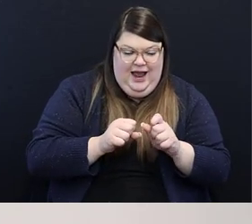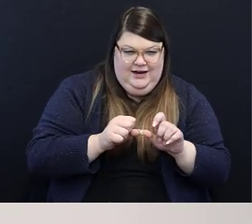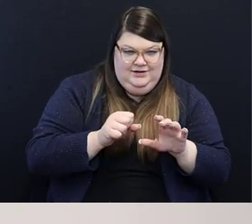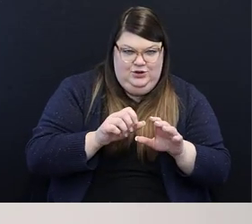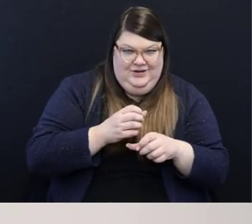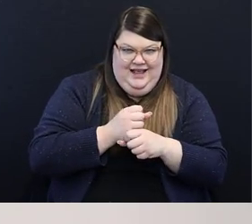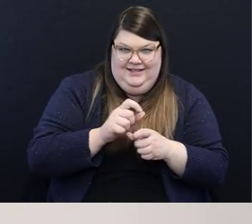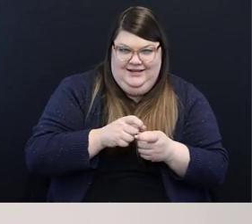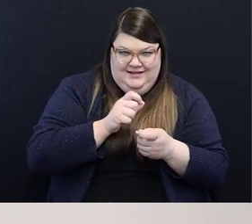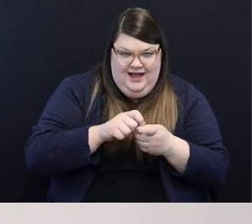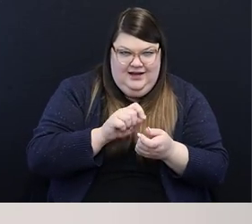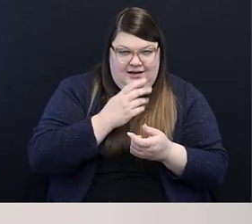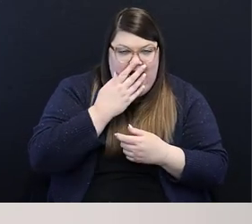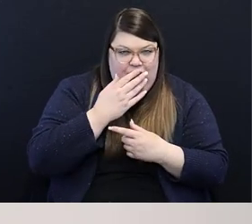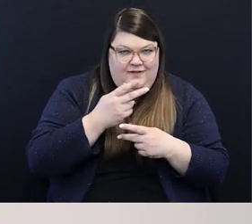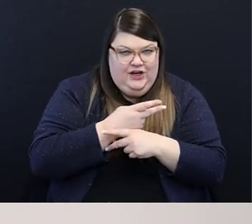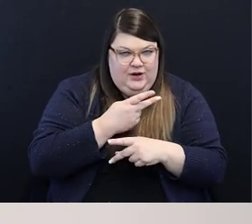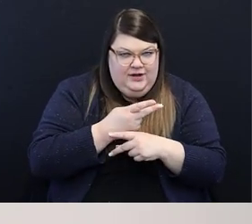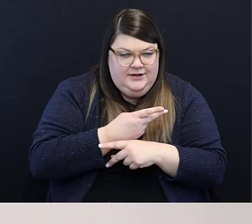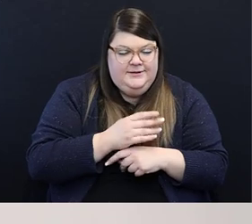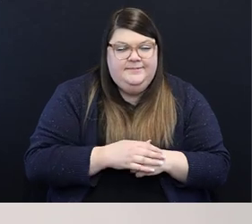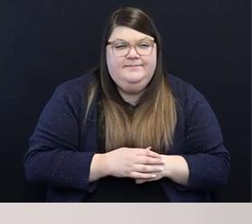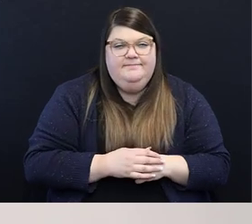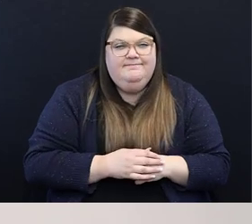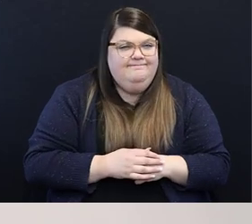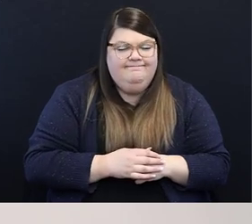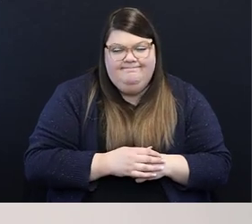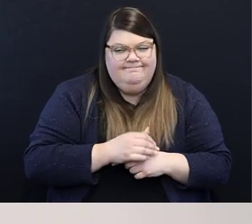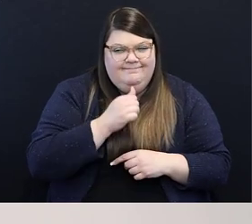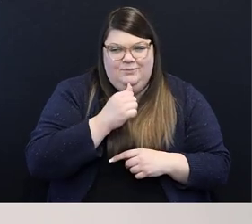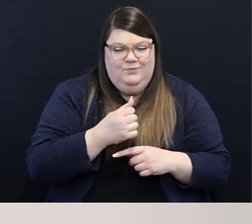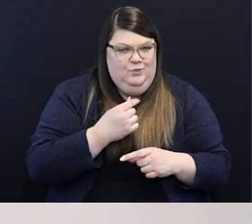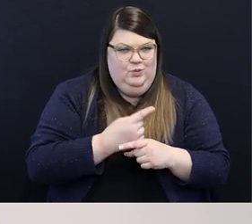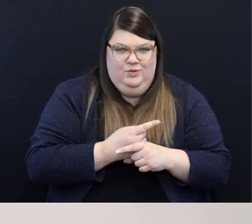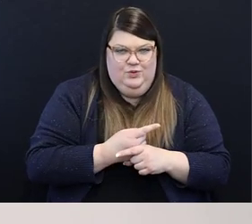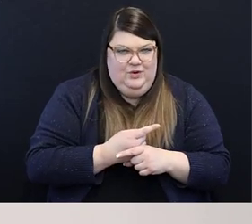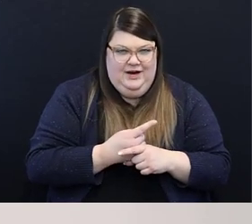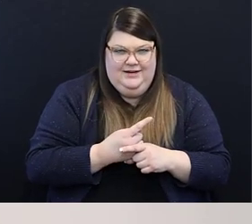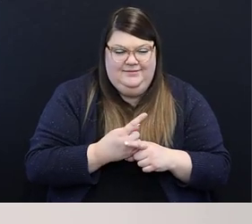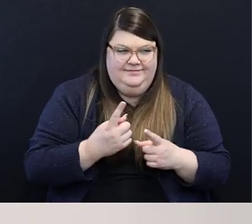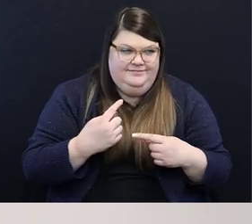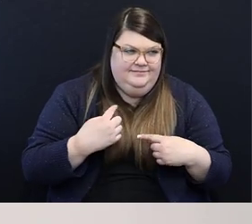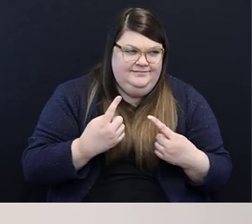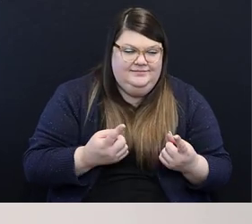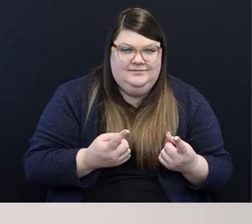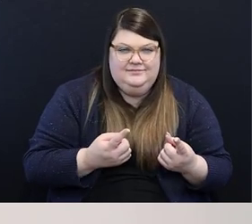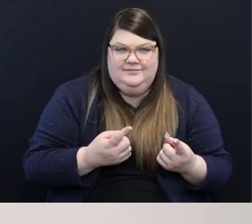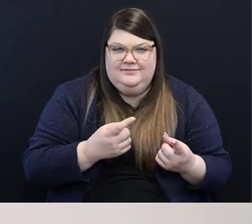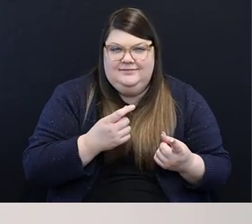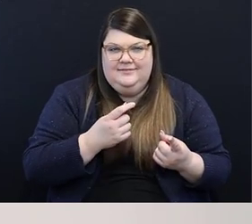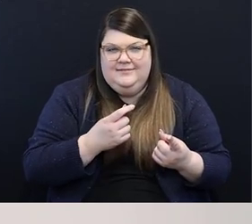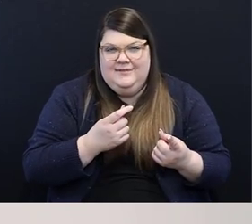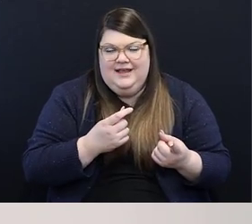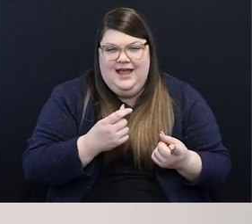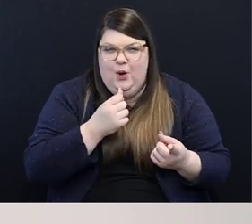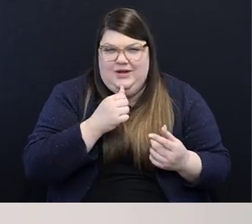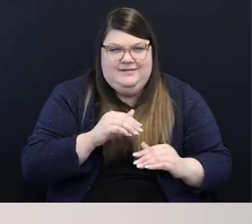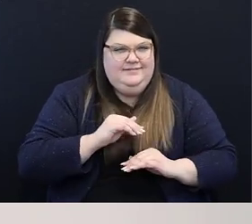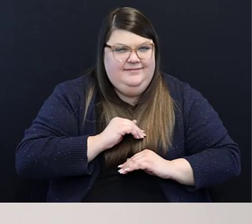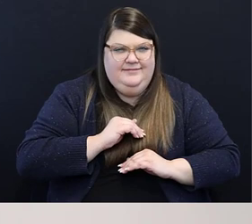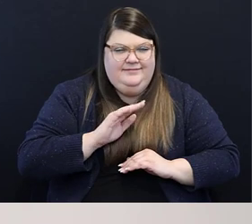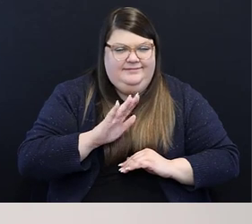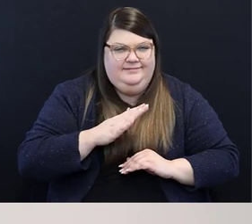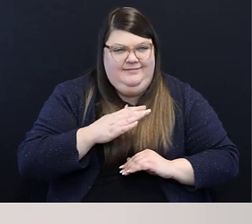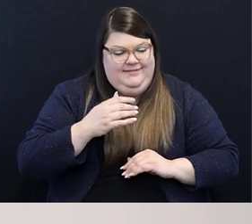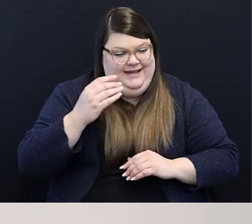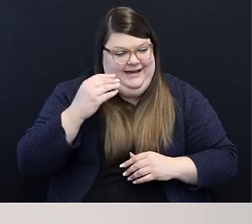out. And I wasn't getting it right. I wasn't like meeting this internal idea of what it was, but I